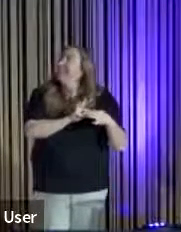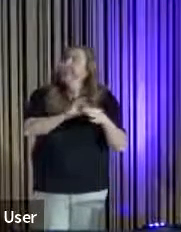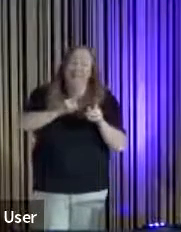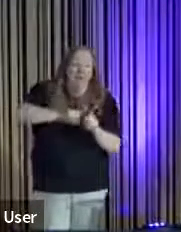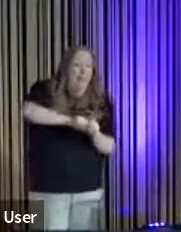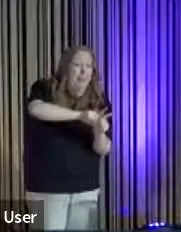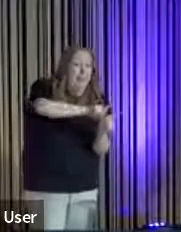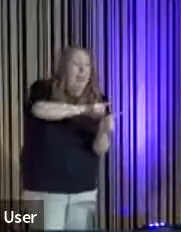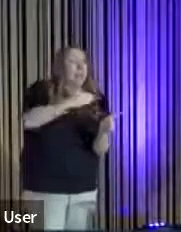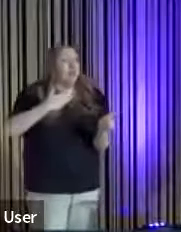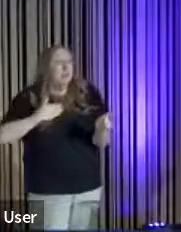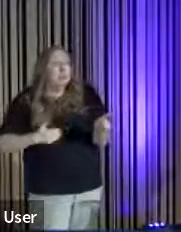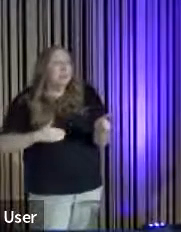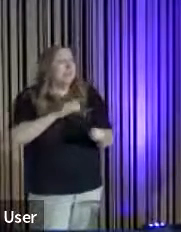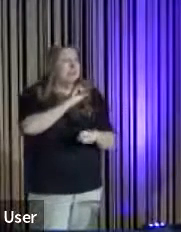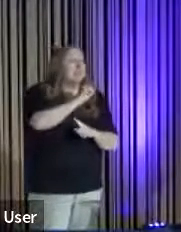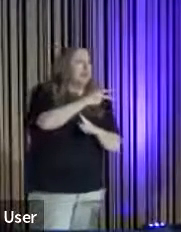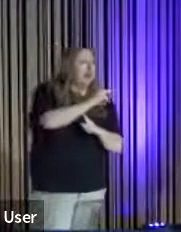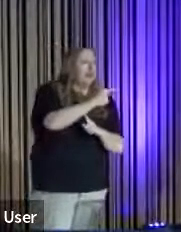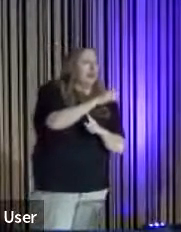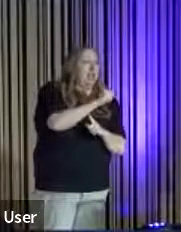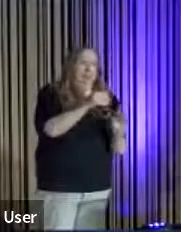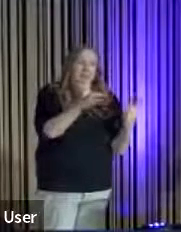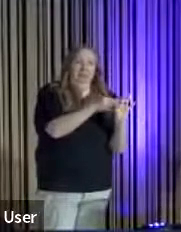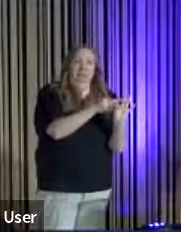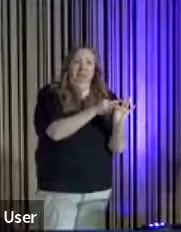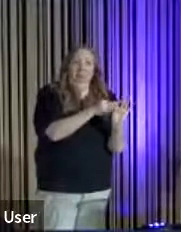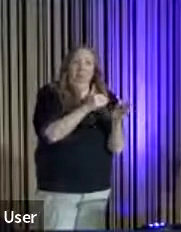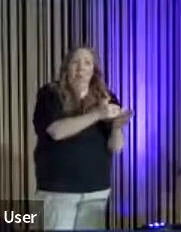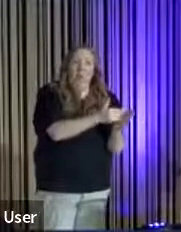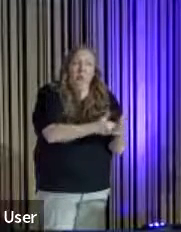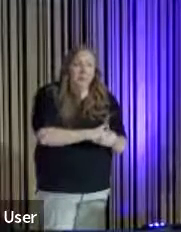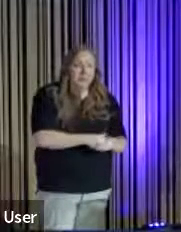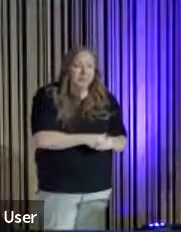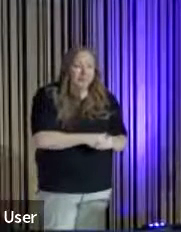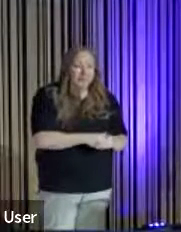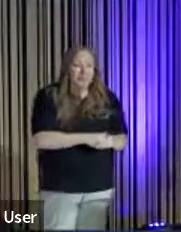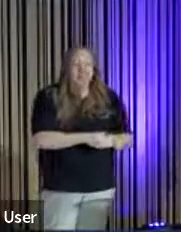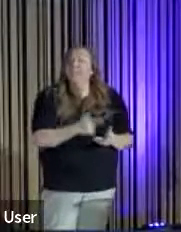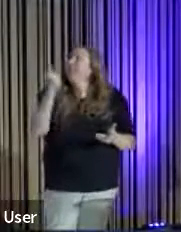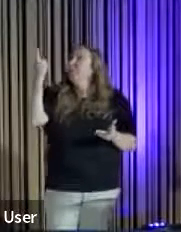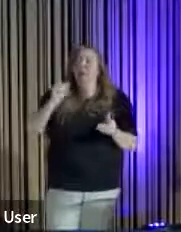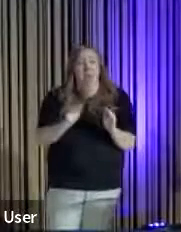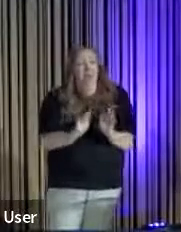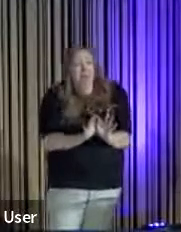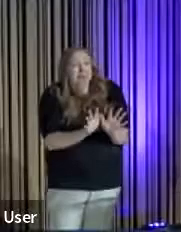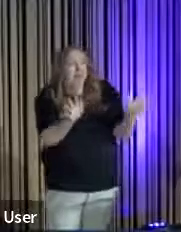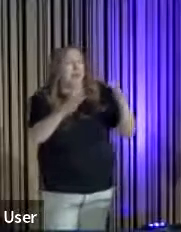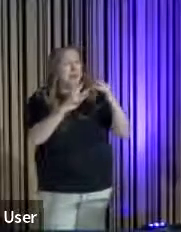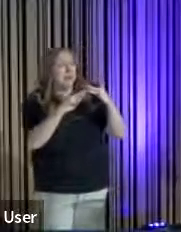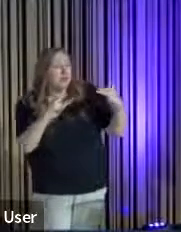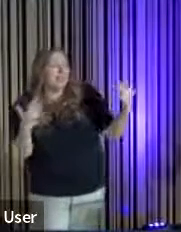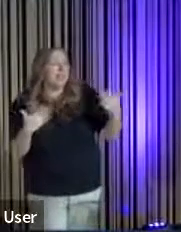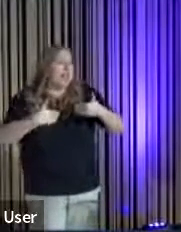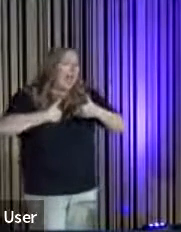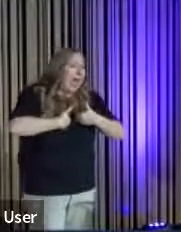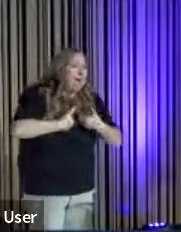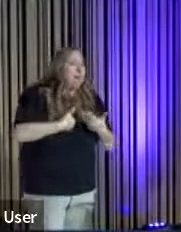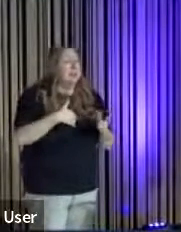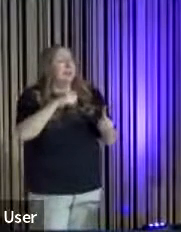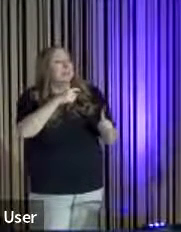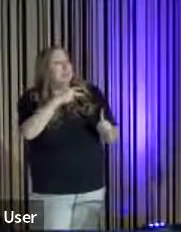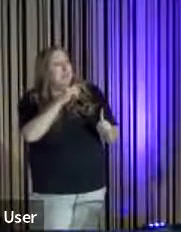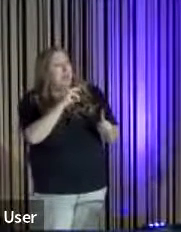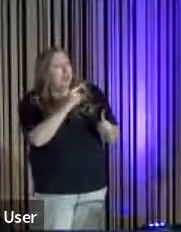the tree here. In addition to that diversity, you know, in addition to the diversity between animals and